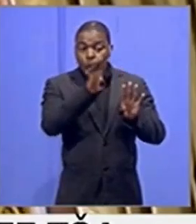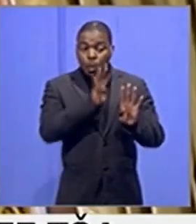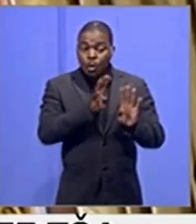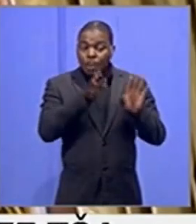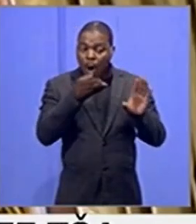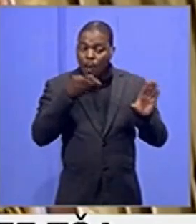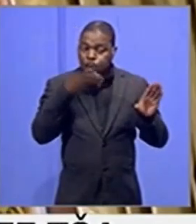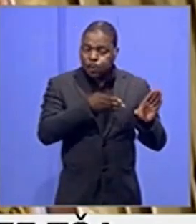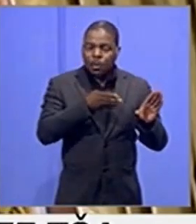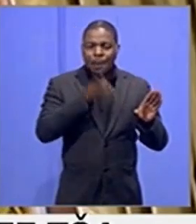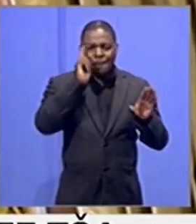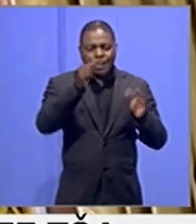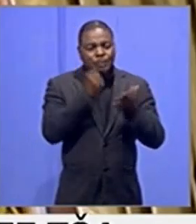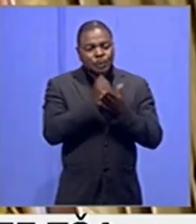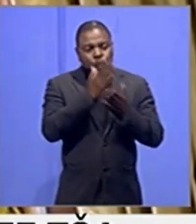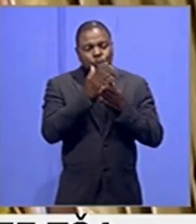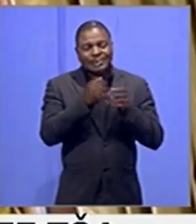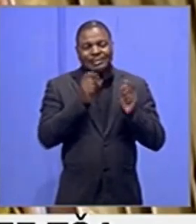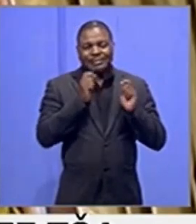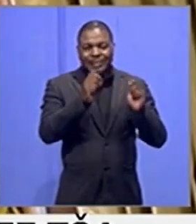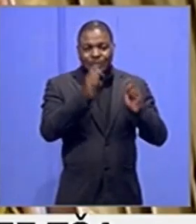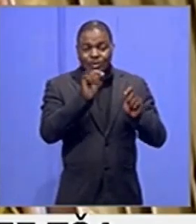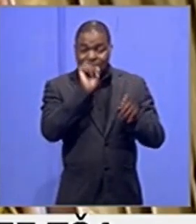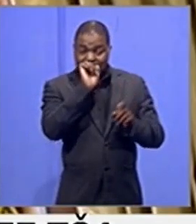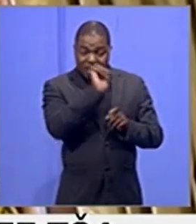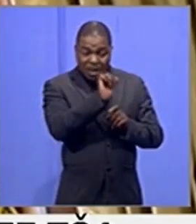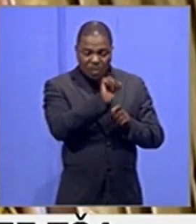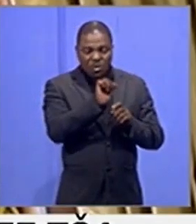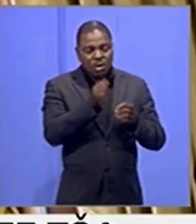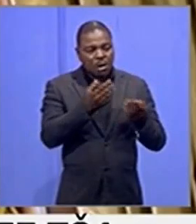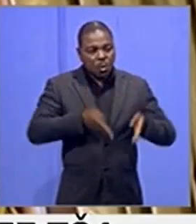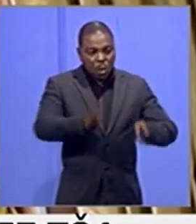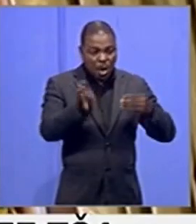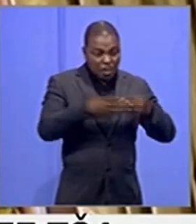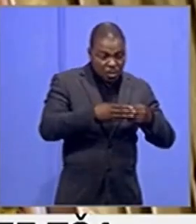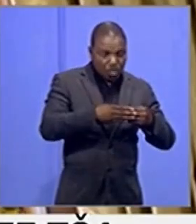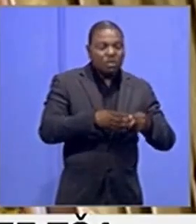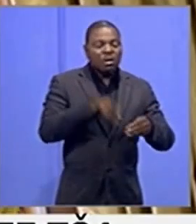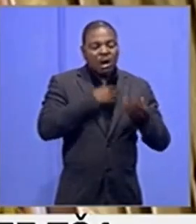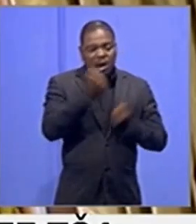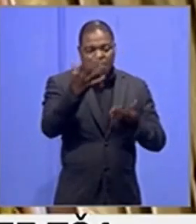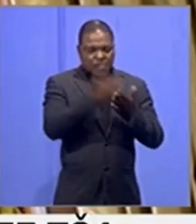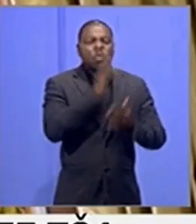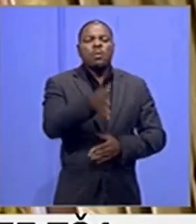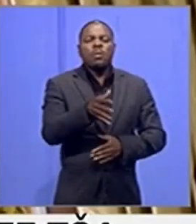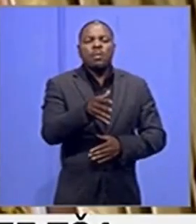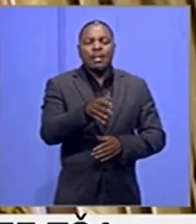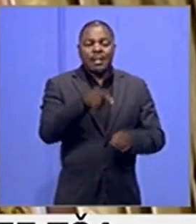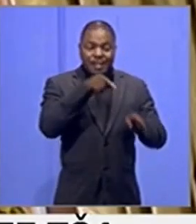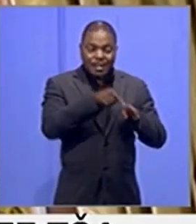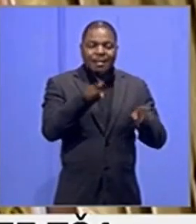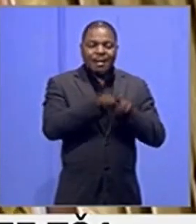that your transport gets caught up in blocking a road and whatever. We're going to impound those, and they'll be part of